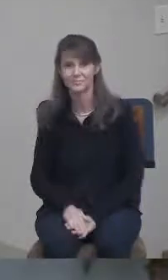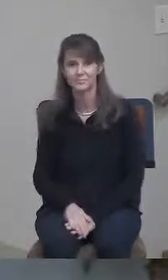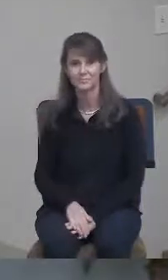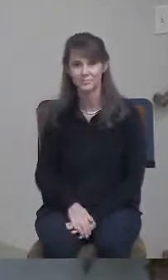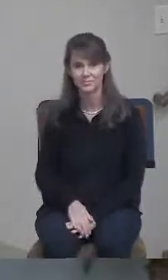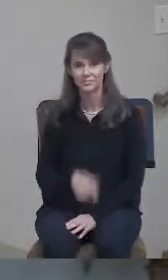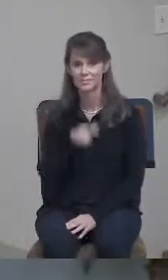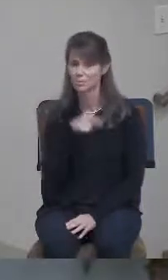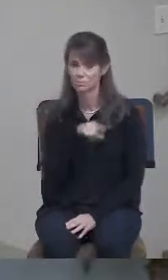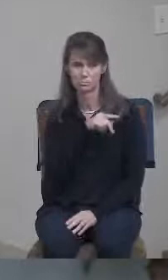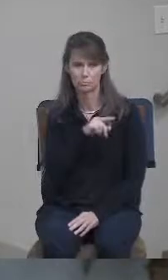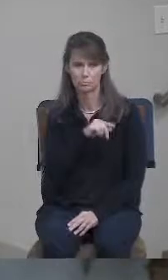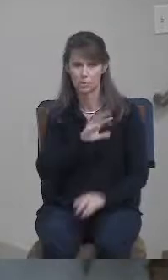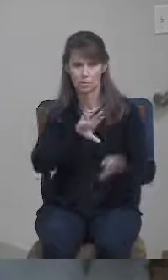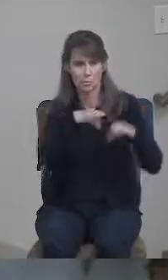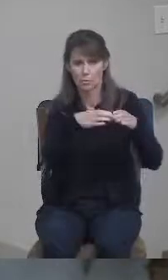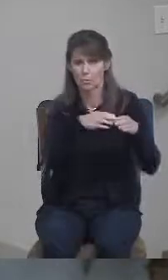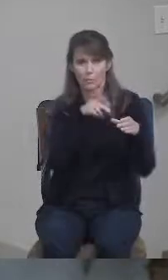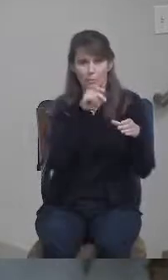disrepute.